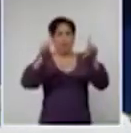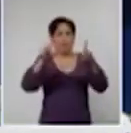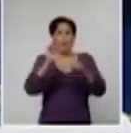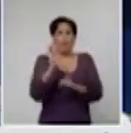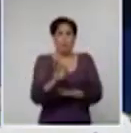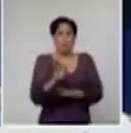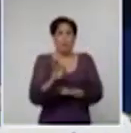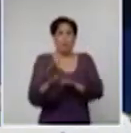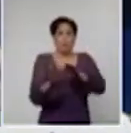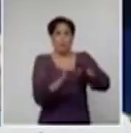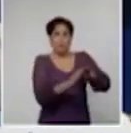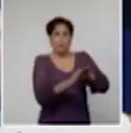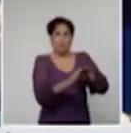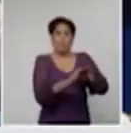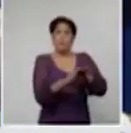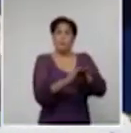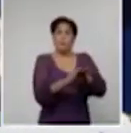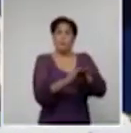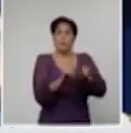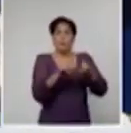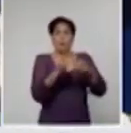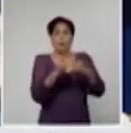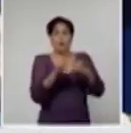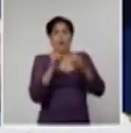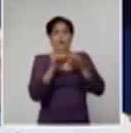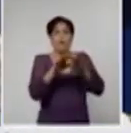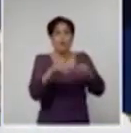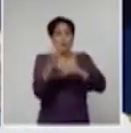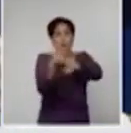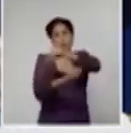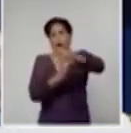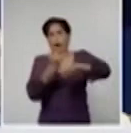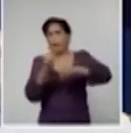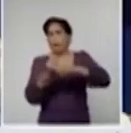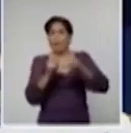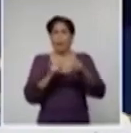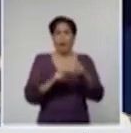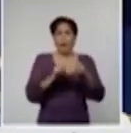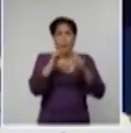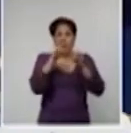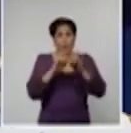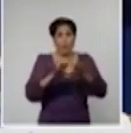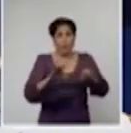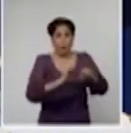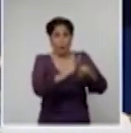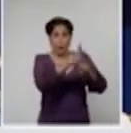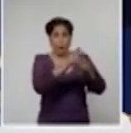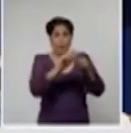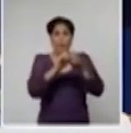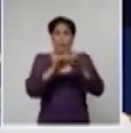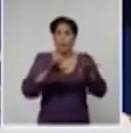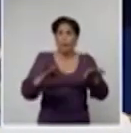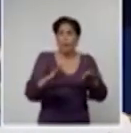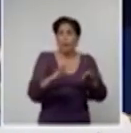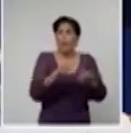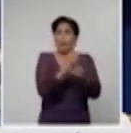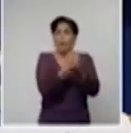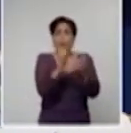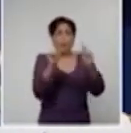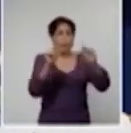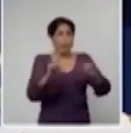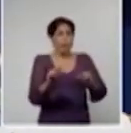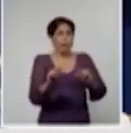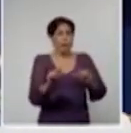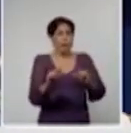being asymptomatic. So that means that we are identifying the patients at an early